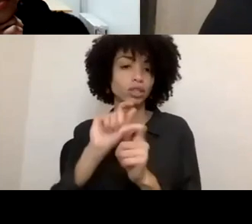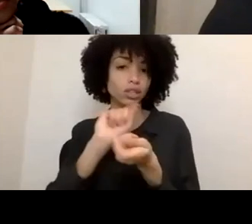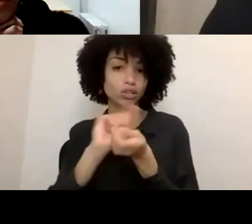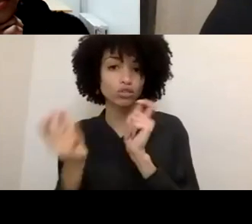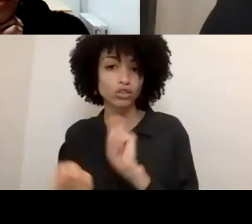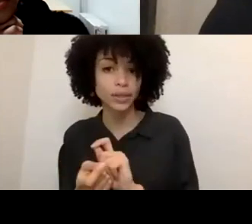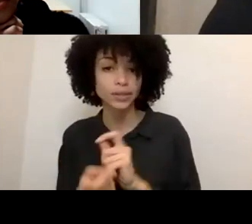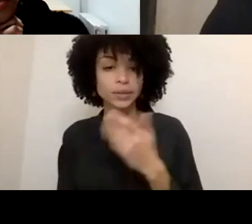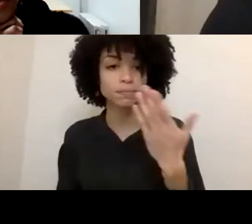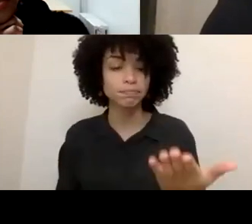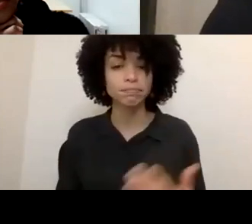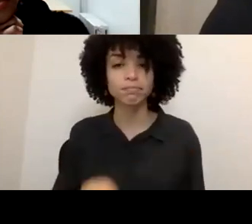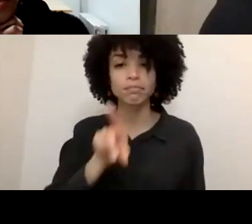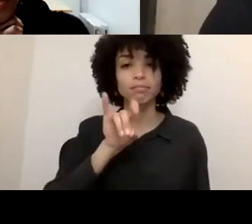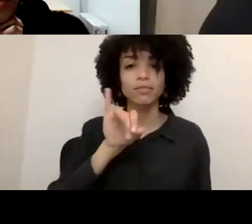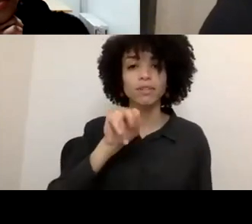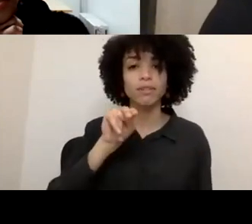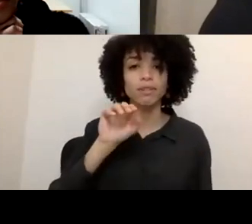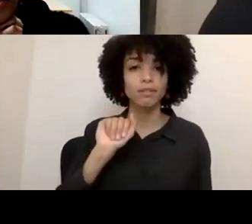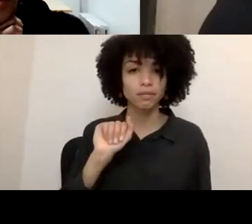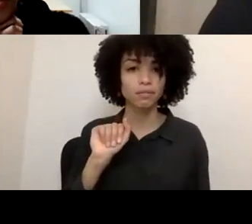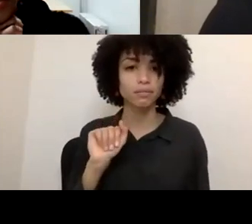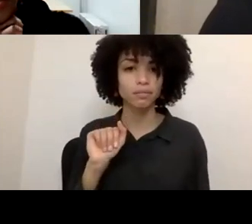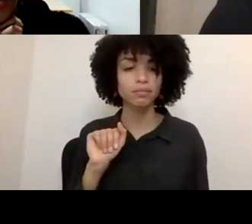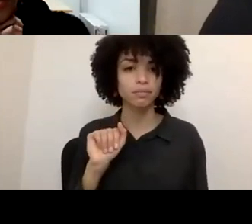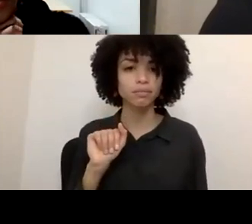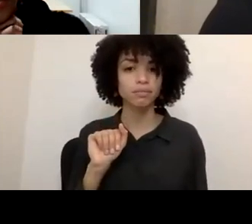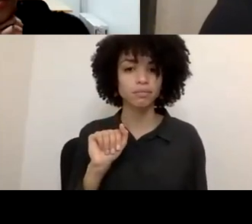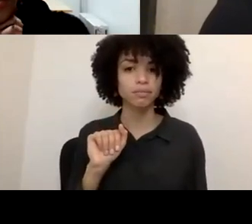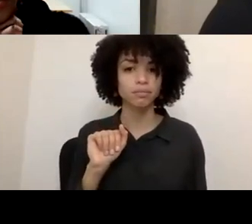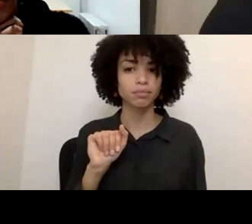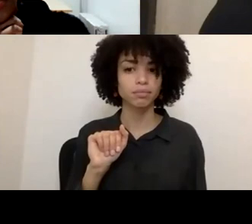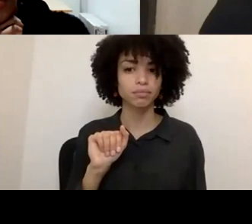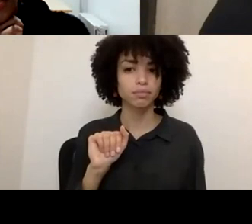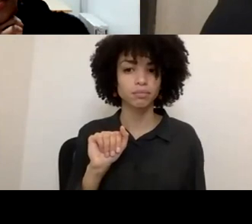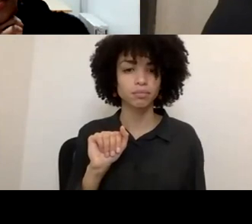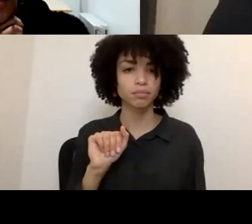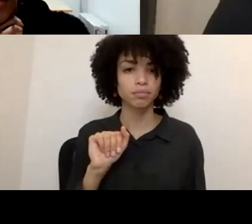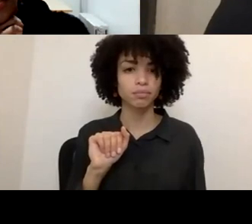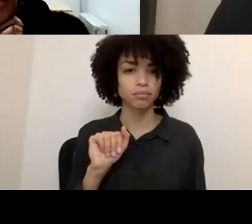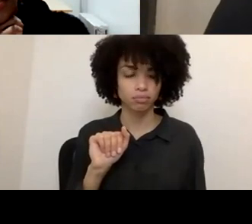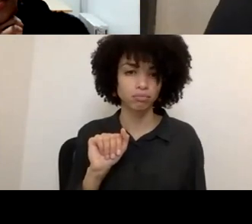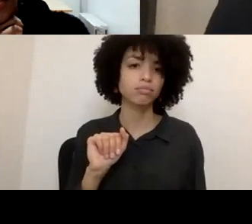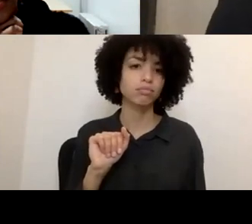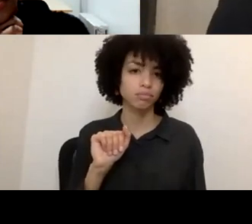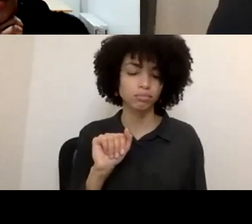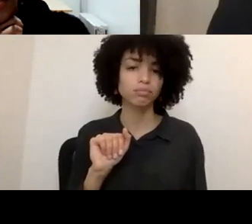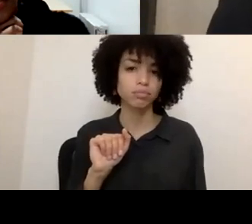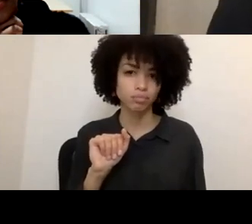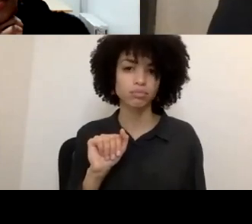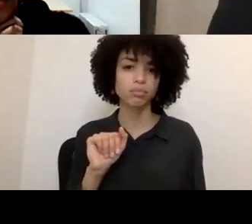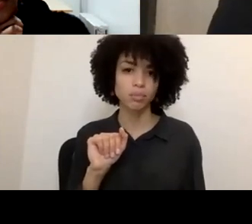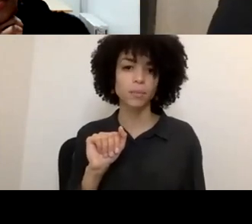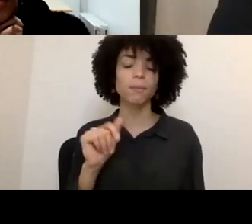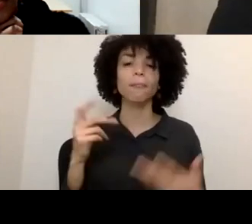I mean, one of the ways that, that we have sort of dealt with this kind of philanthropic landscape or the funding